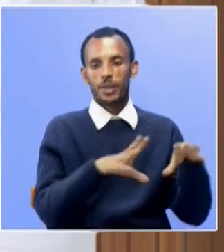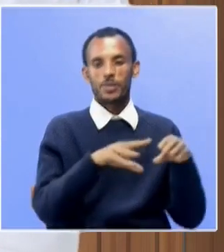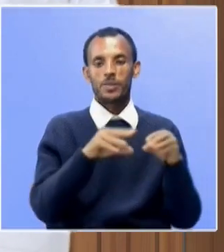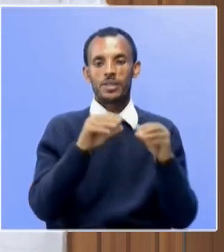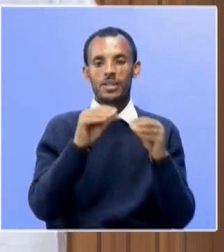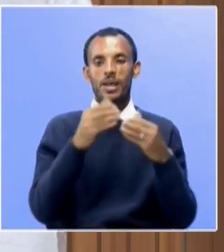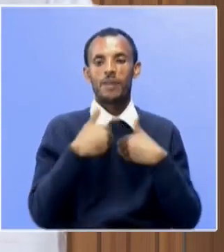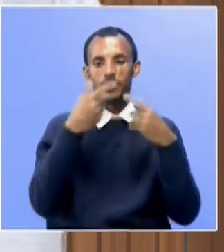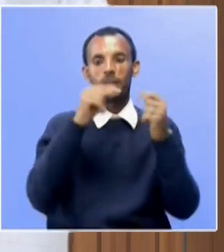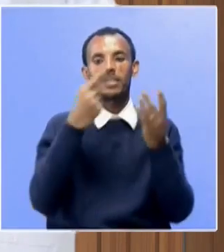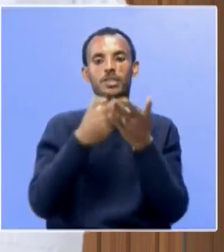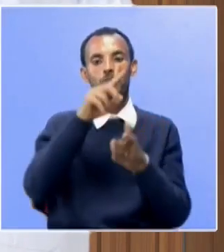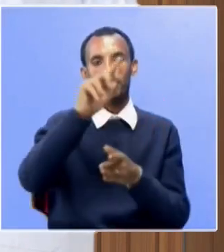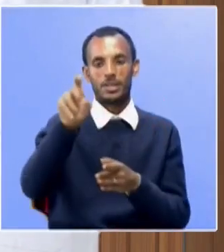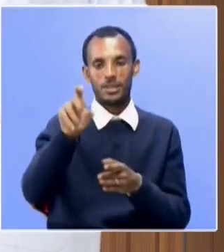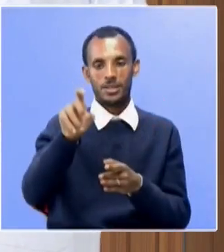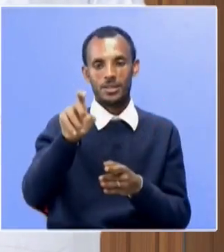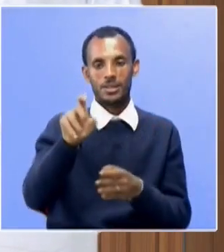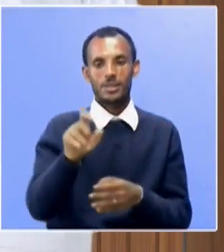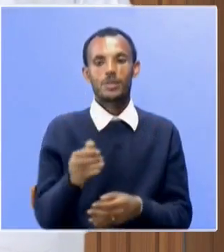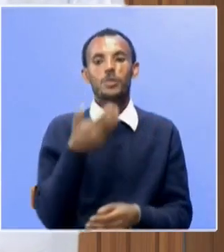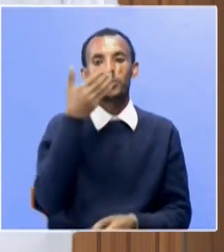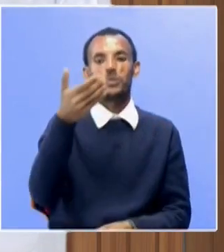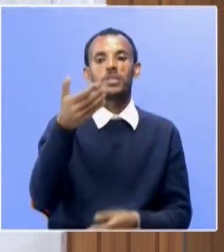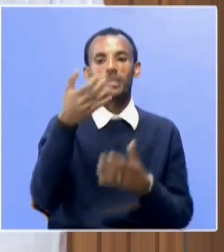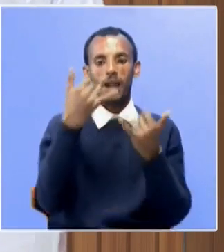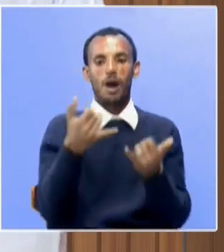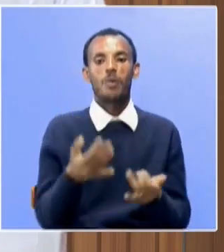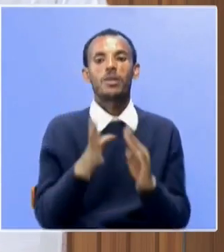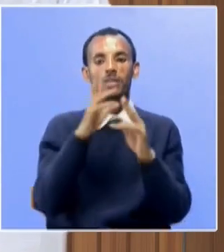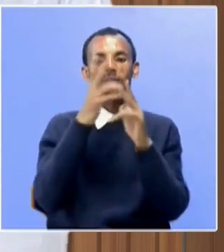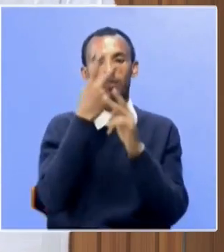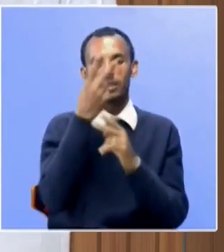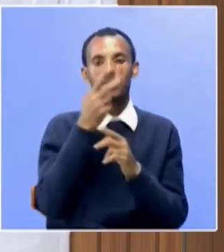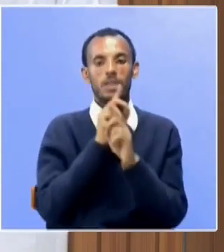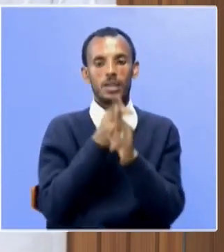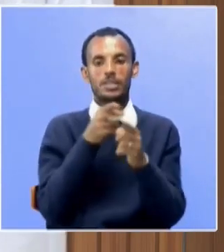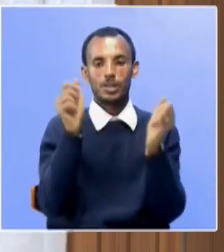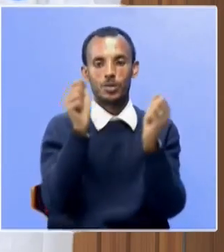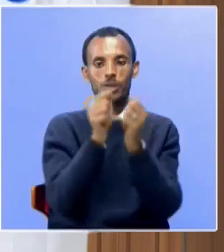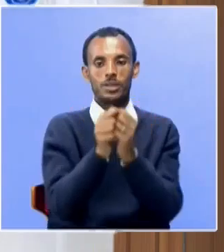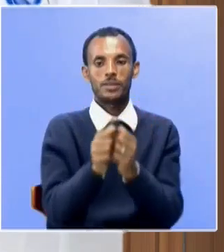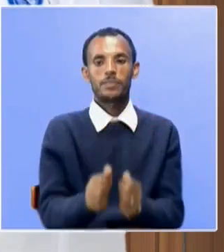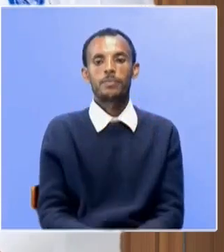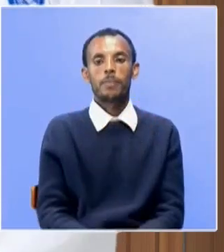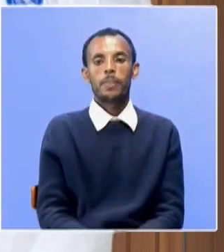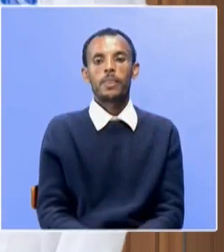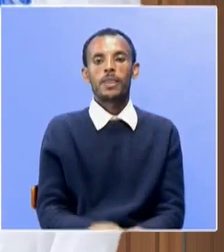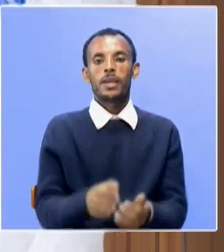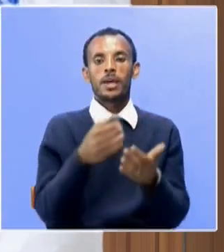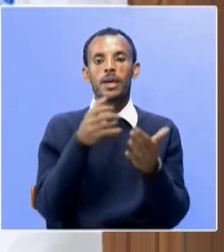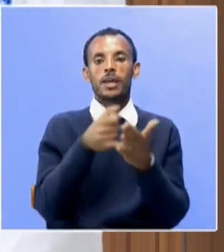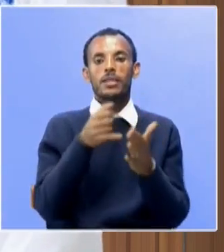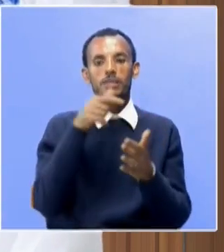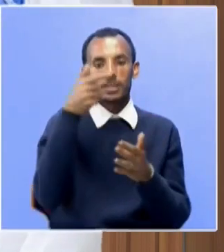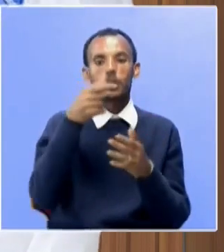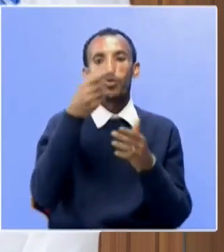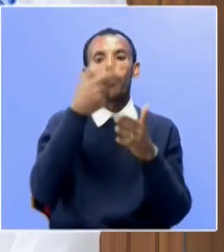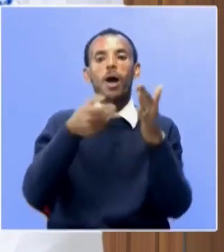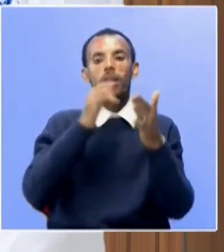Students, have you tried the question? Good. Now let's see the answer. It